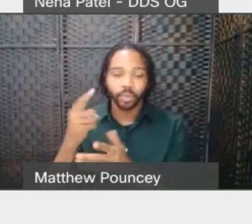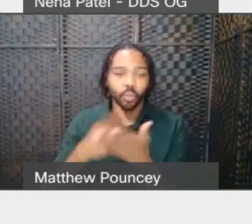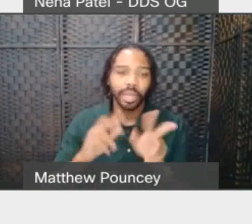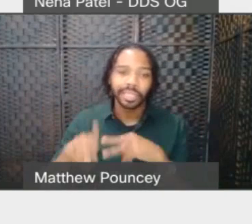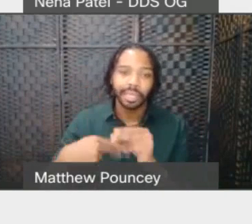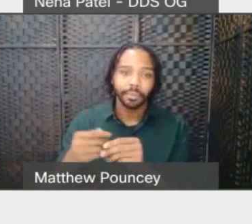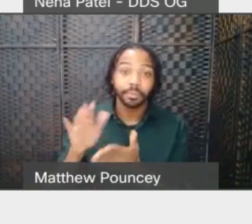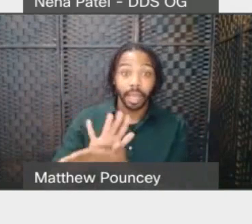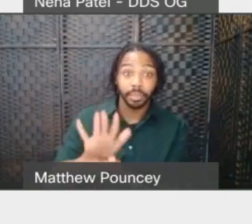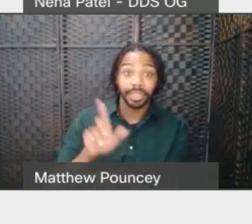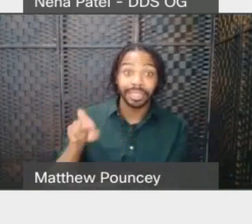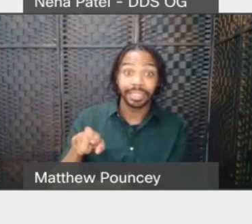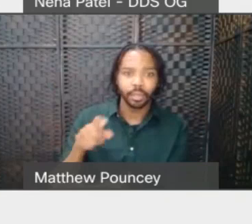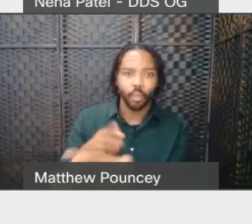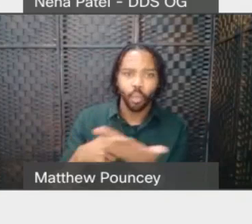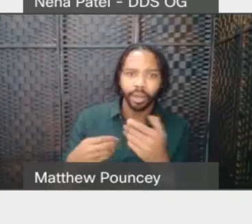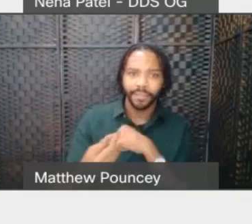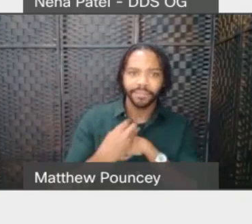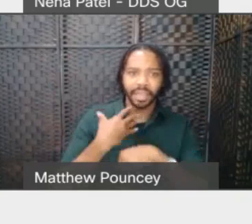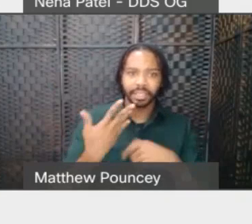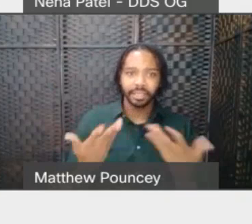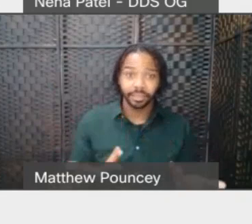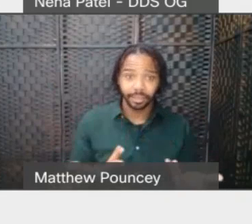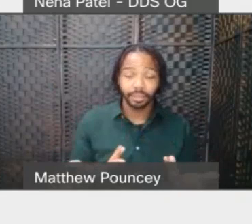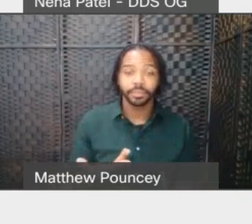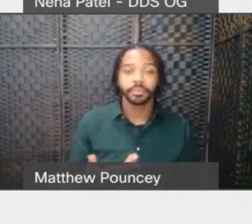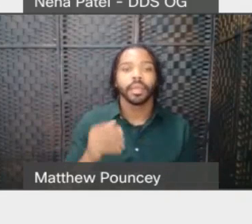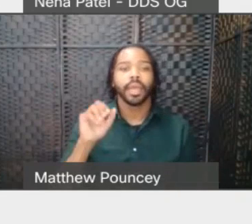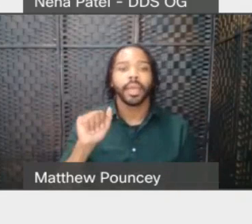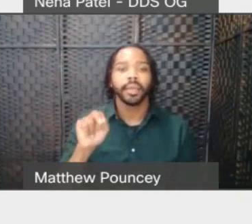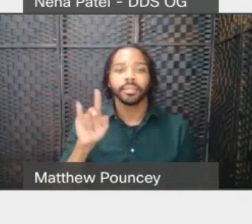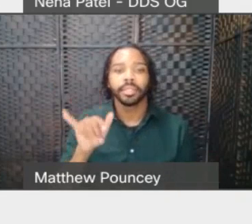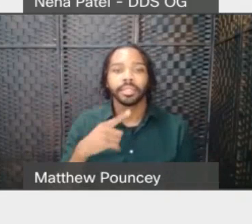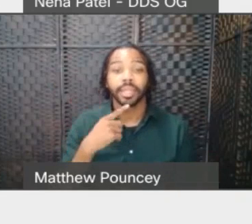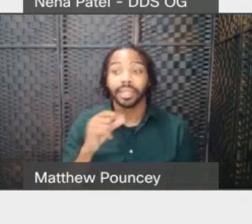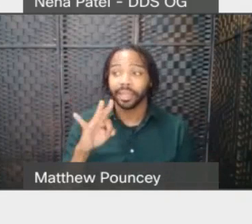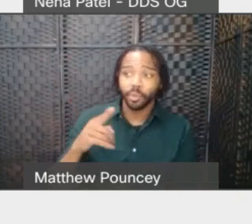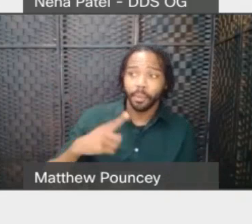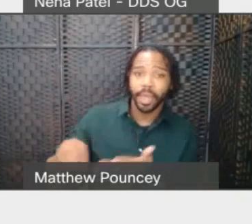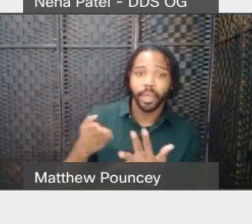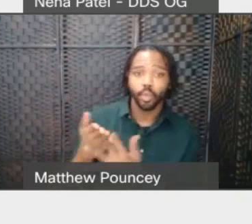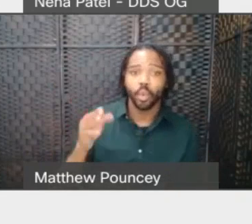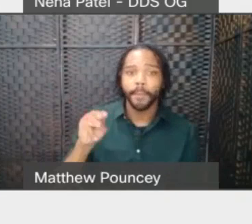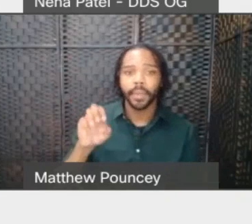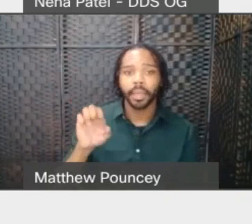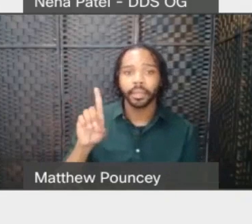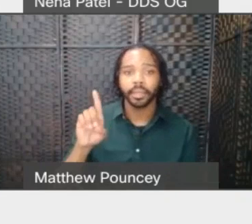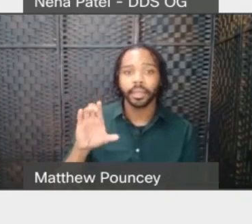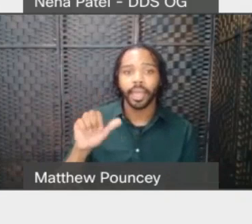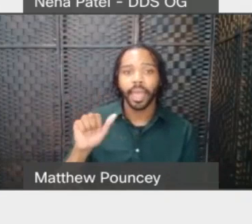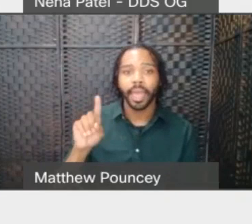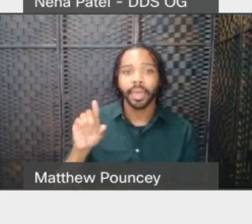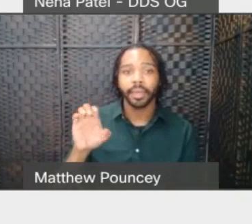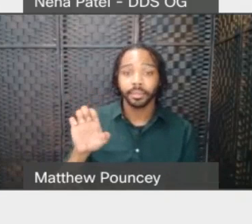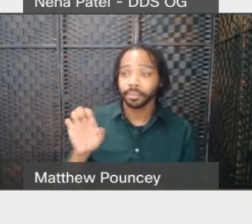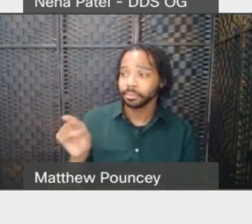What advice? If they're being paid by Medicaid, it would be the same rule. So